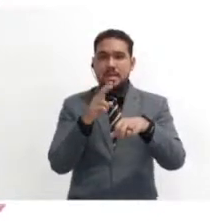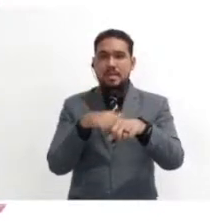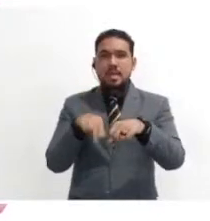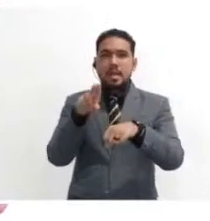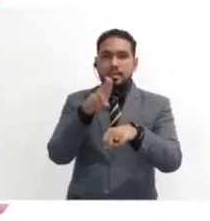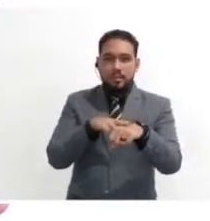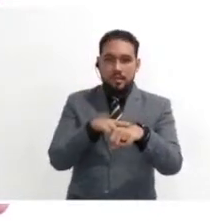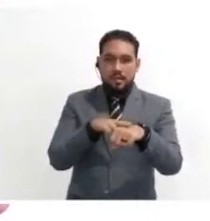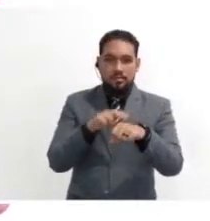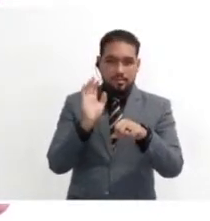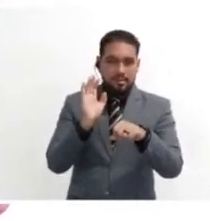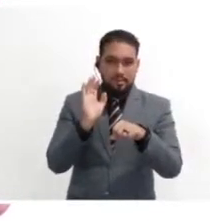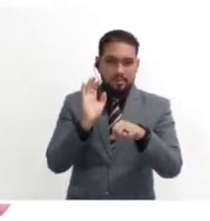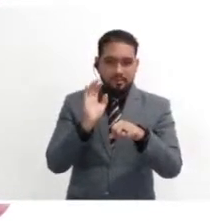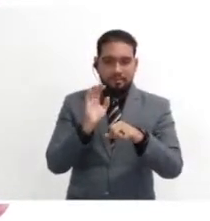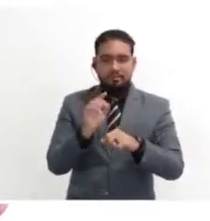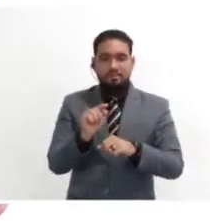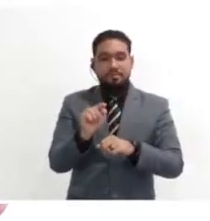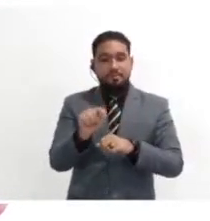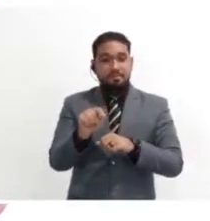kind of that